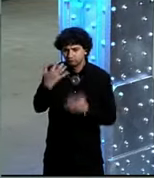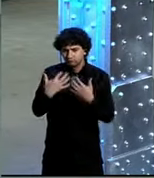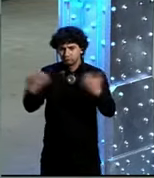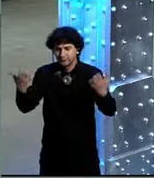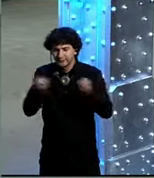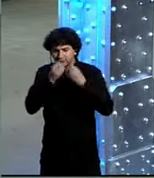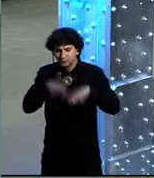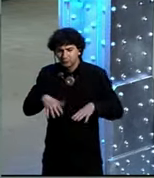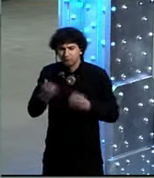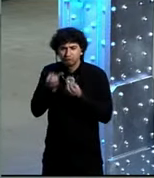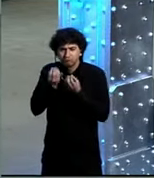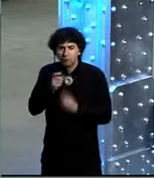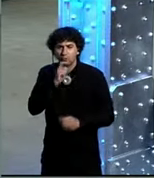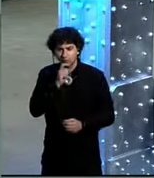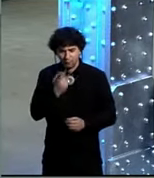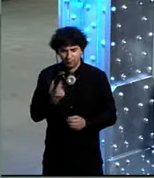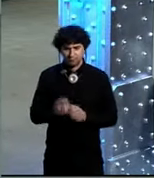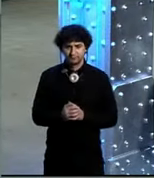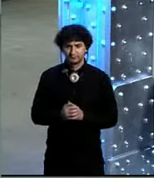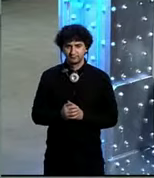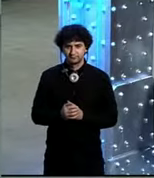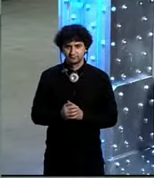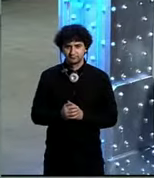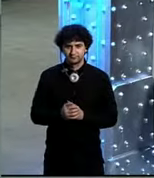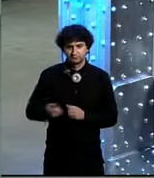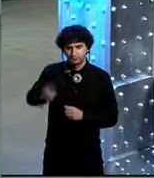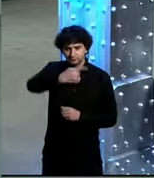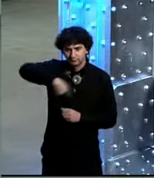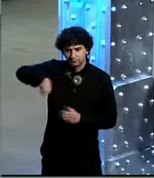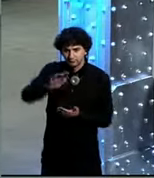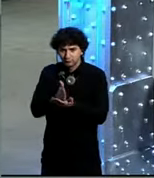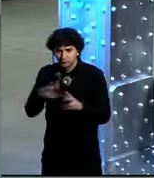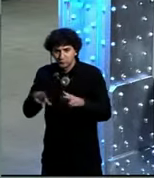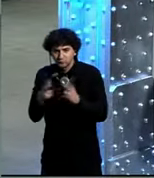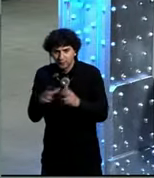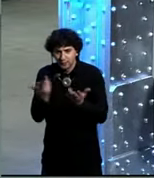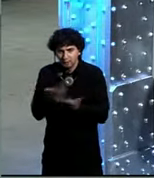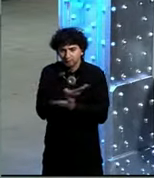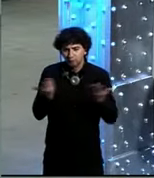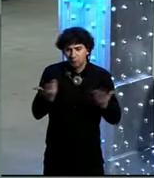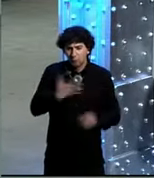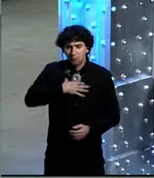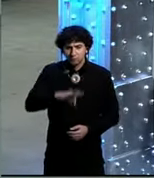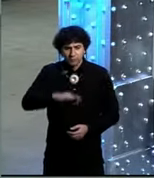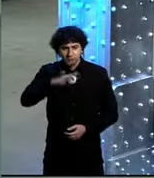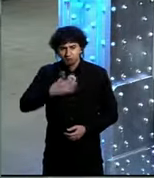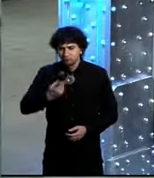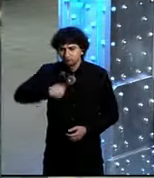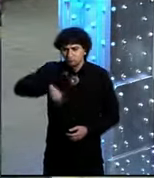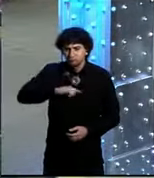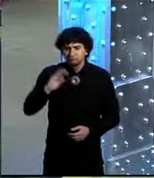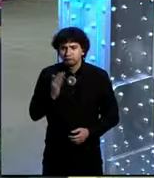social media affect our possibilities and our challenges? How does all new technologies do that, etc., and so